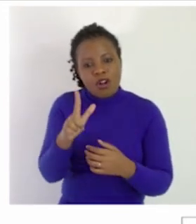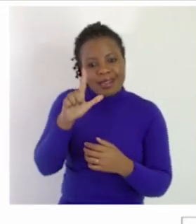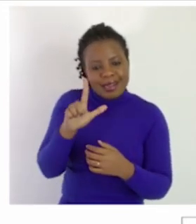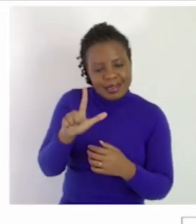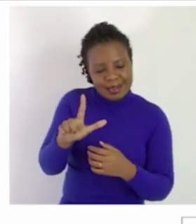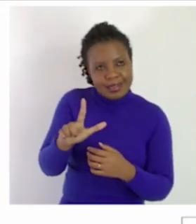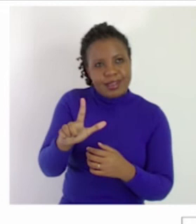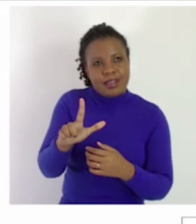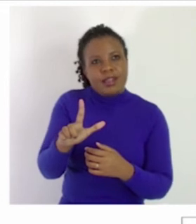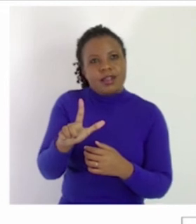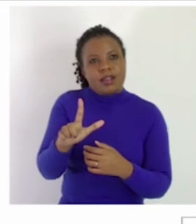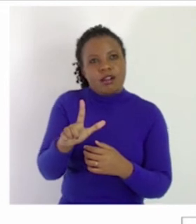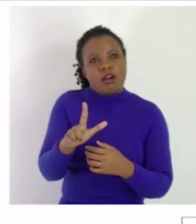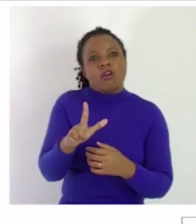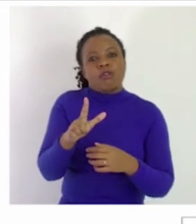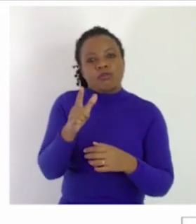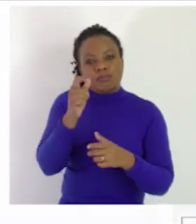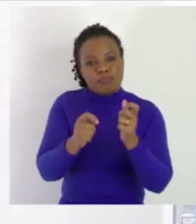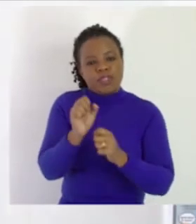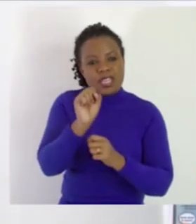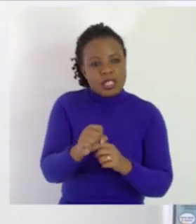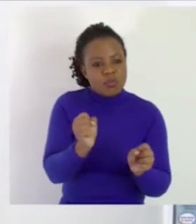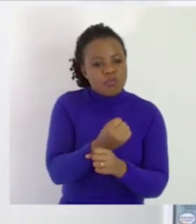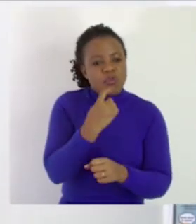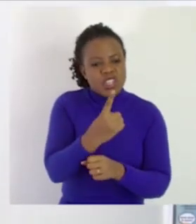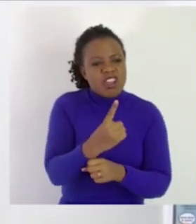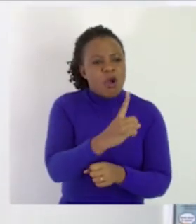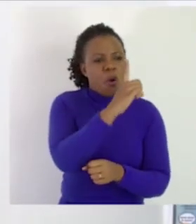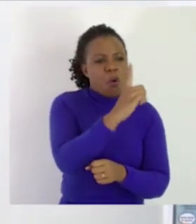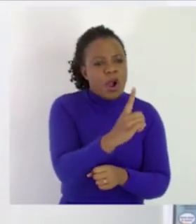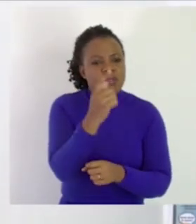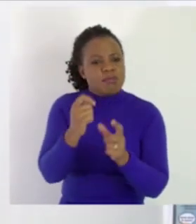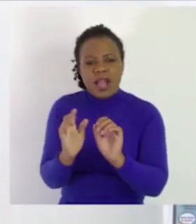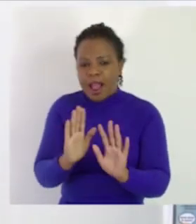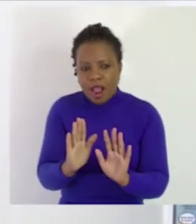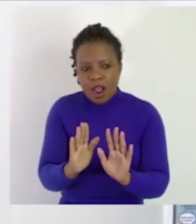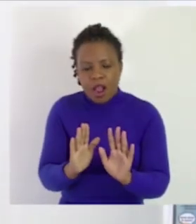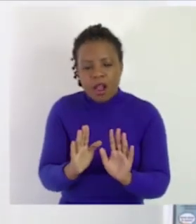we are saying you can't say 1 milk or 2 milks, but you can